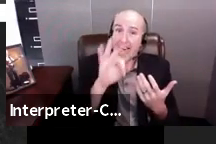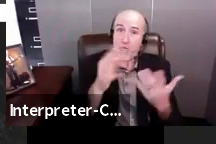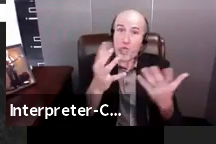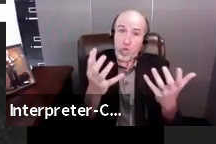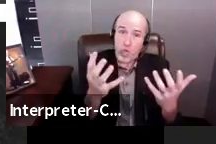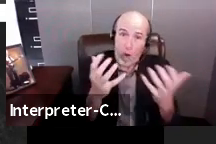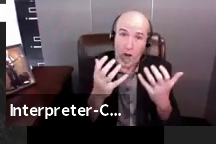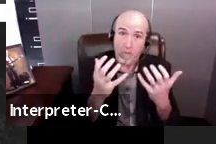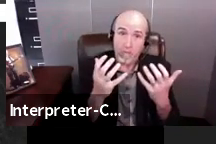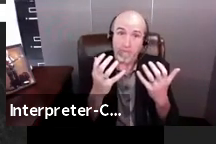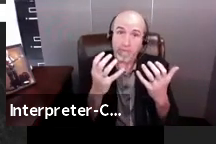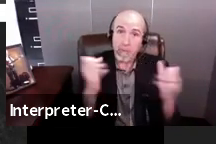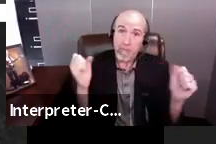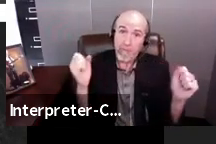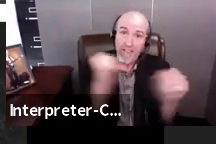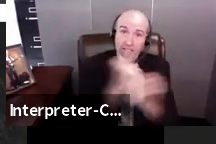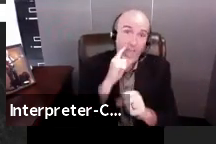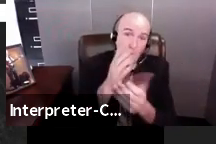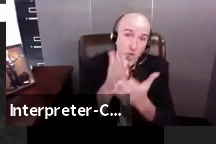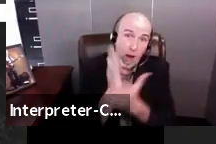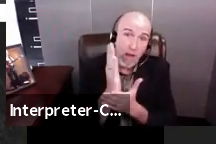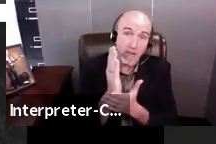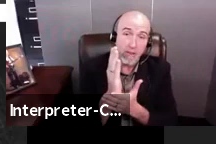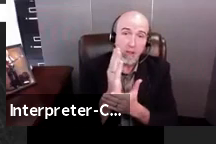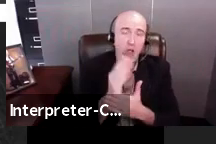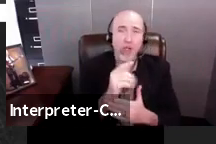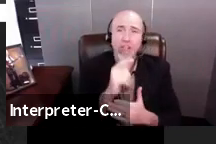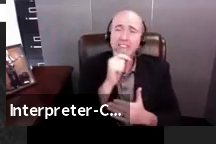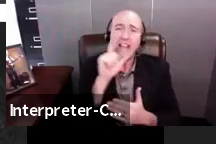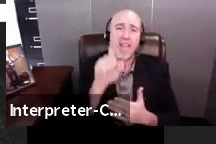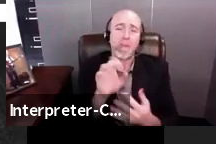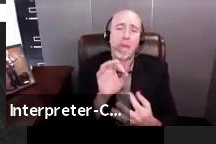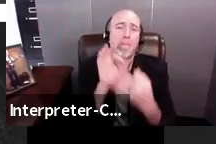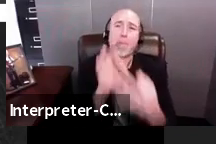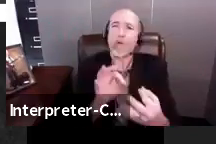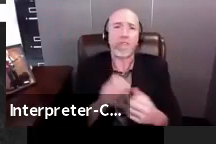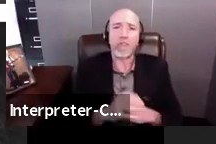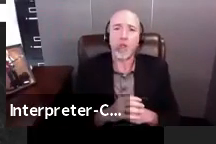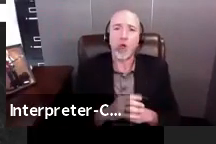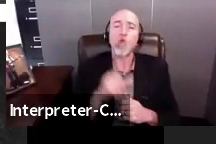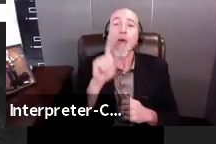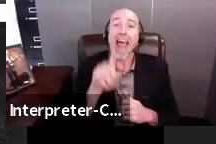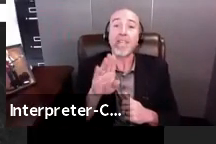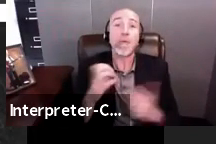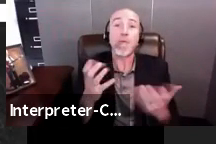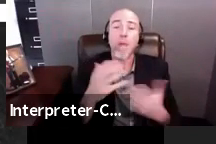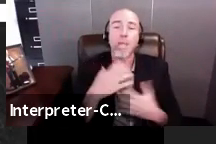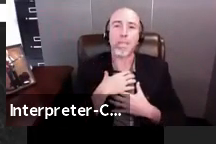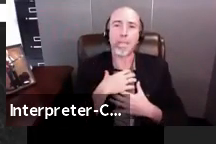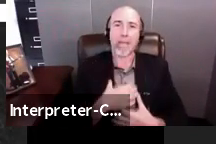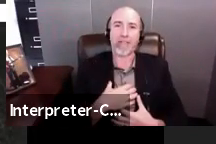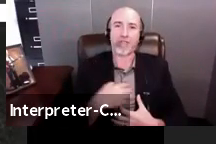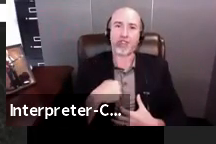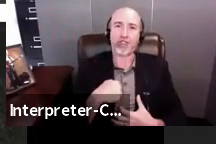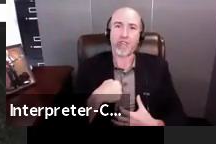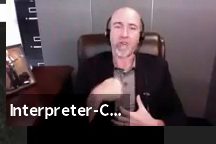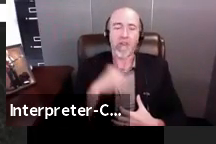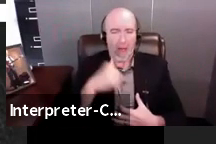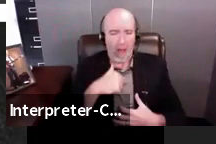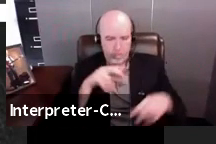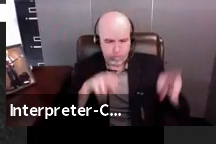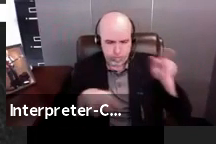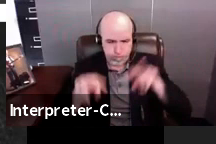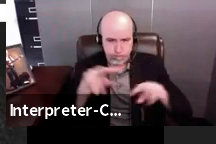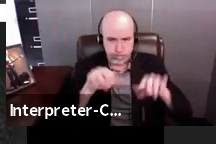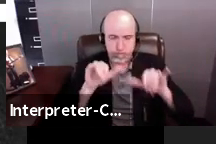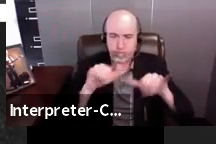to fight for your rights, you don't have to be perfect. You just have to be passionate. And that's really what we look for when